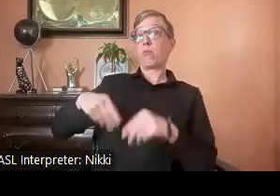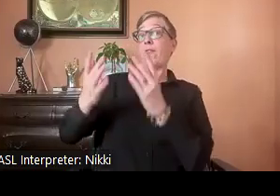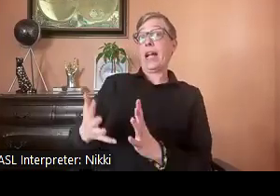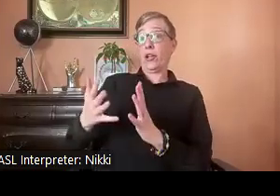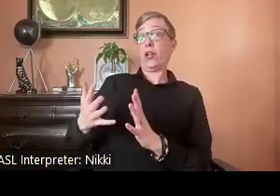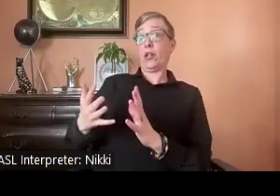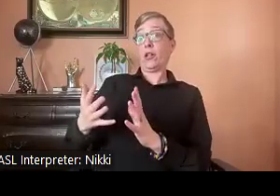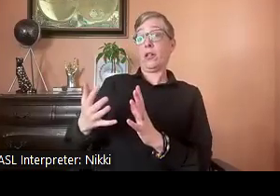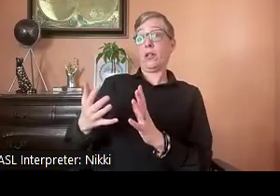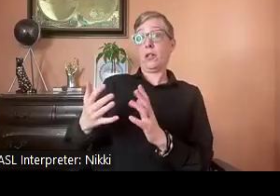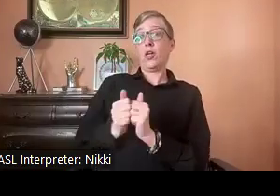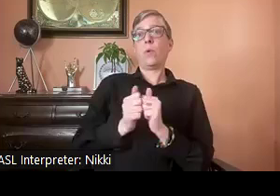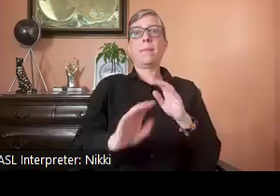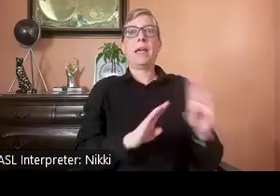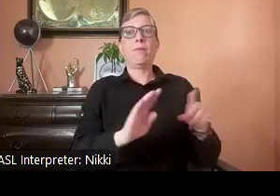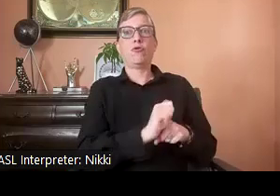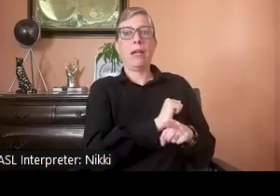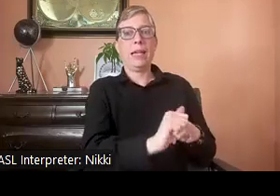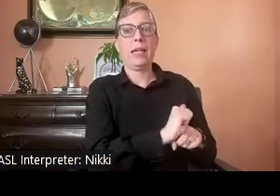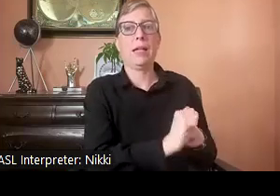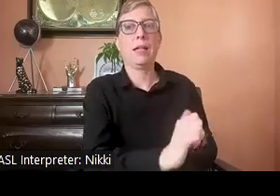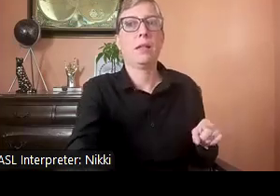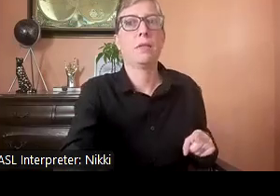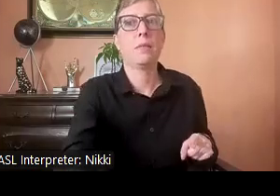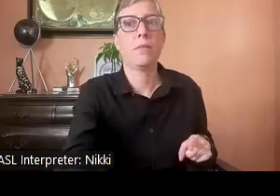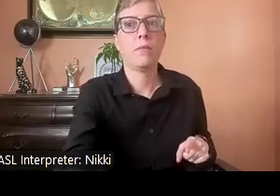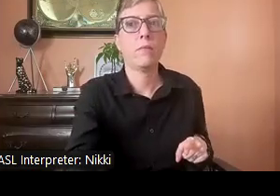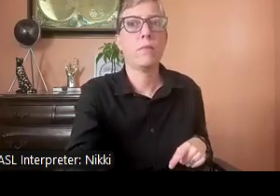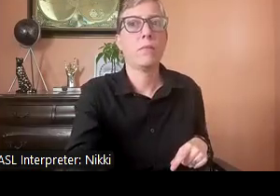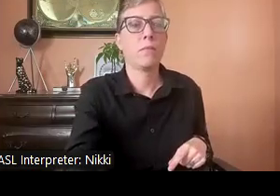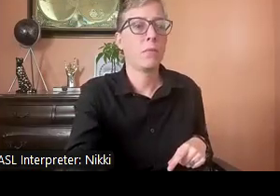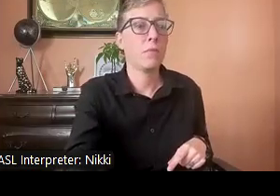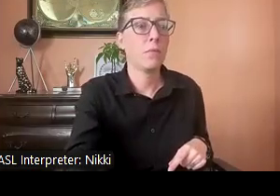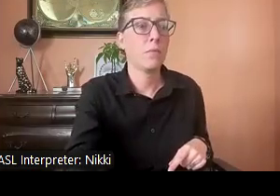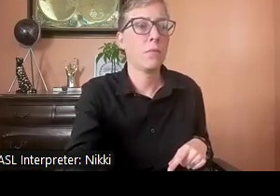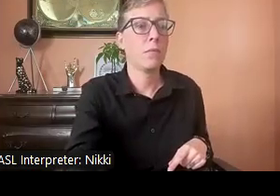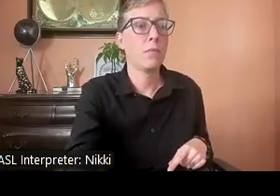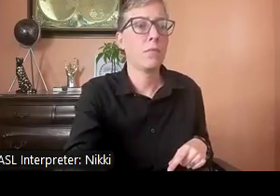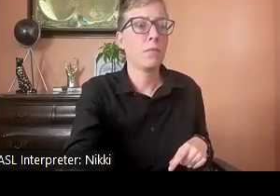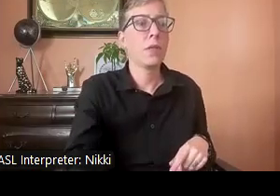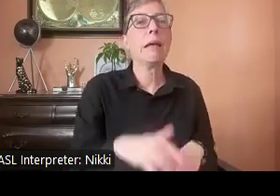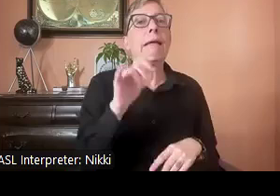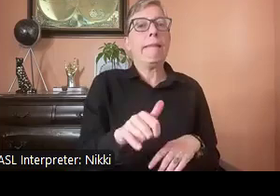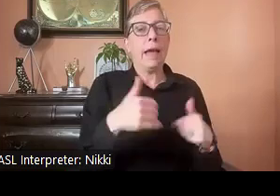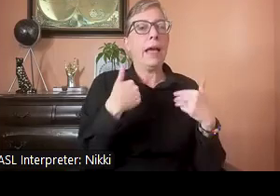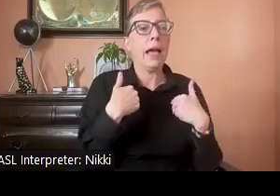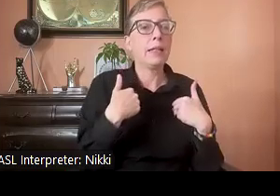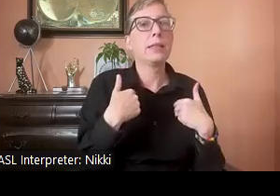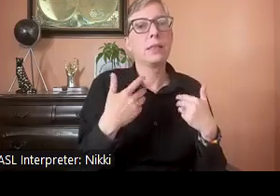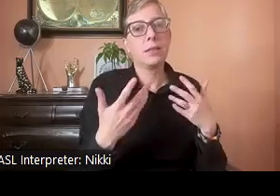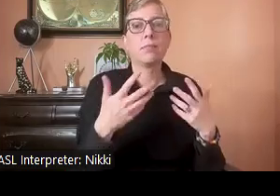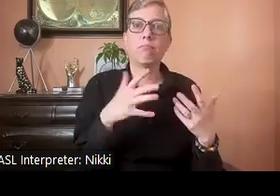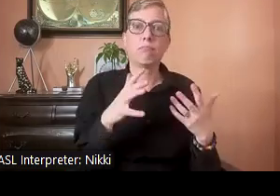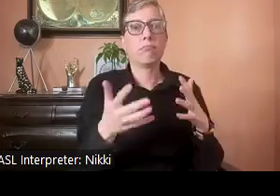that subtle shifts has ripple effects on how I behave or how somebody else behaves in an